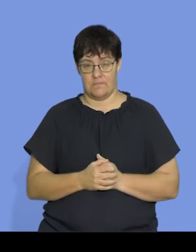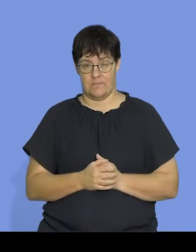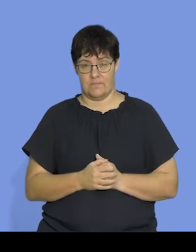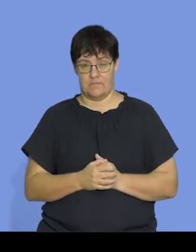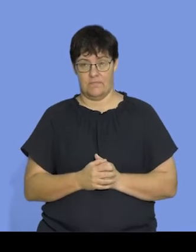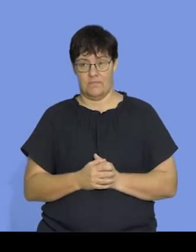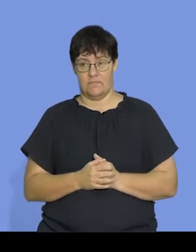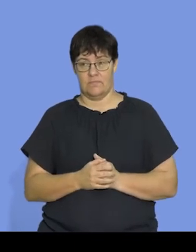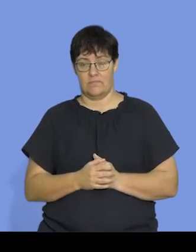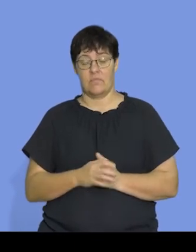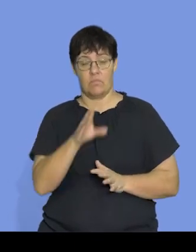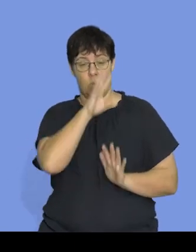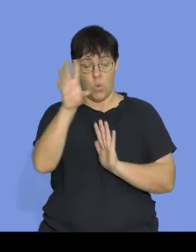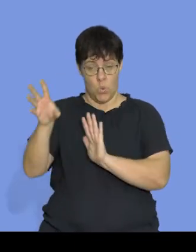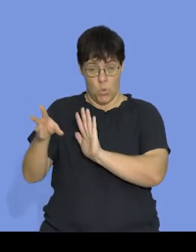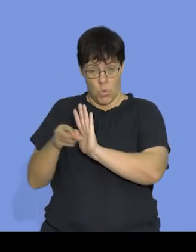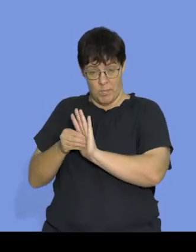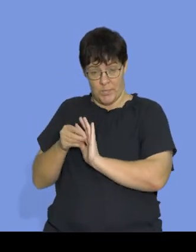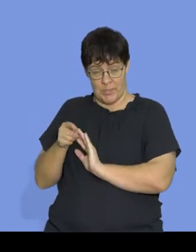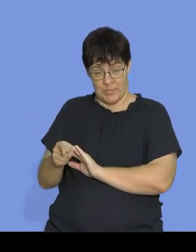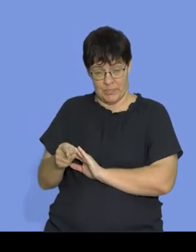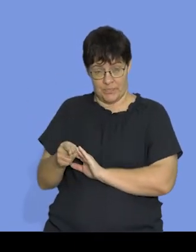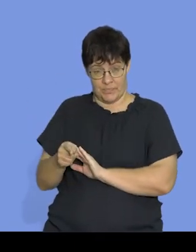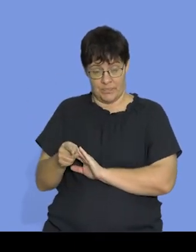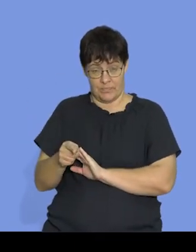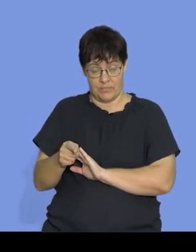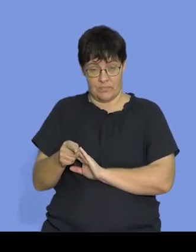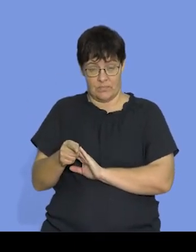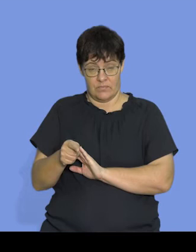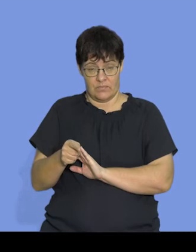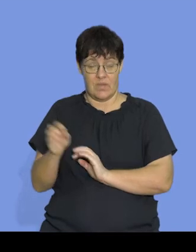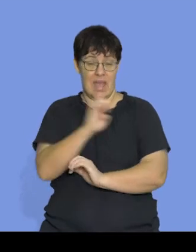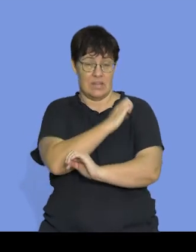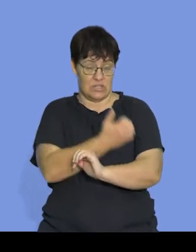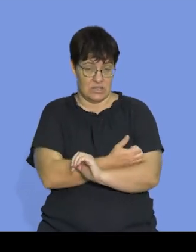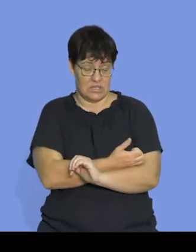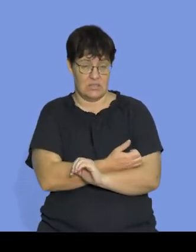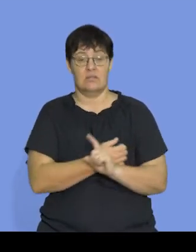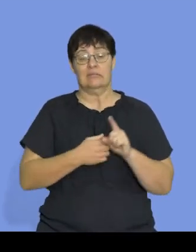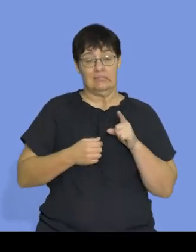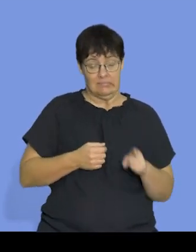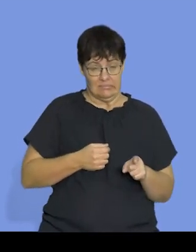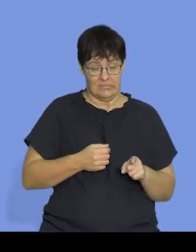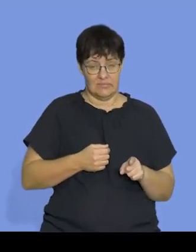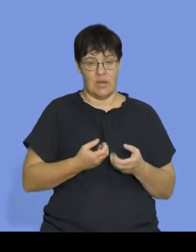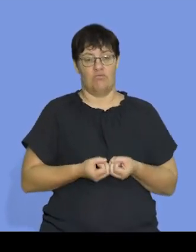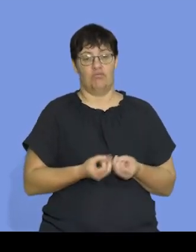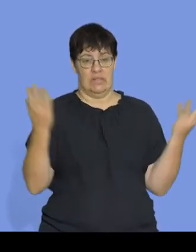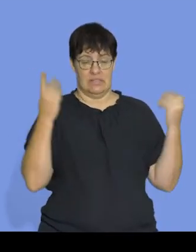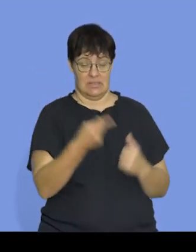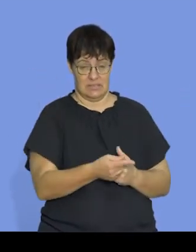is absorbed, okay, in terms of energy, and then this is what is released,